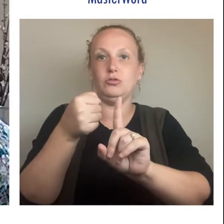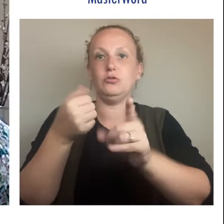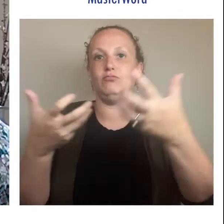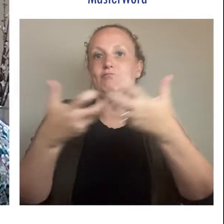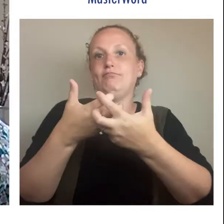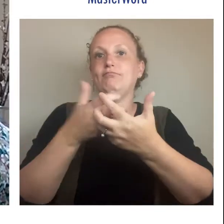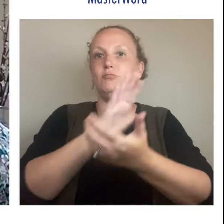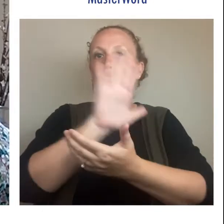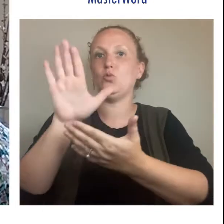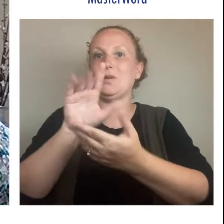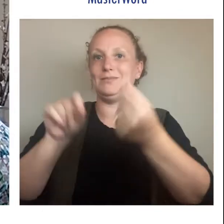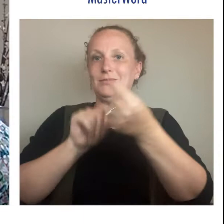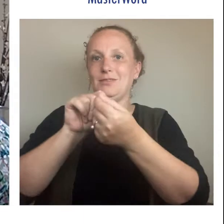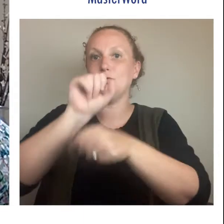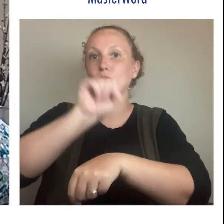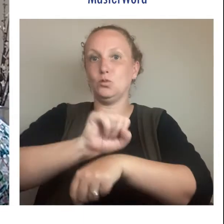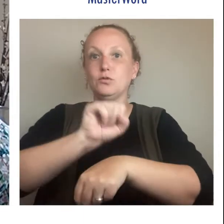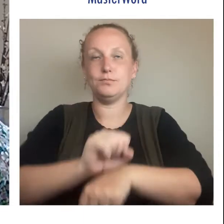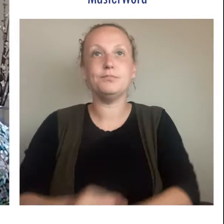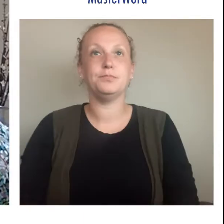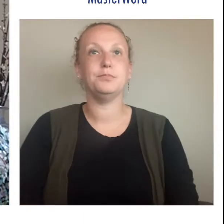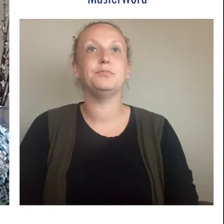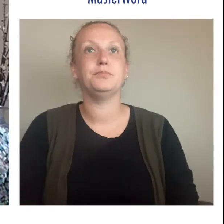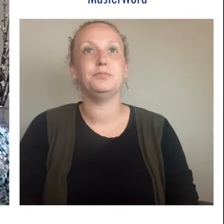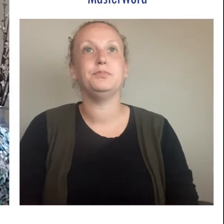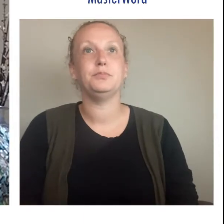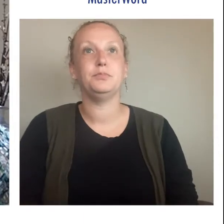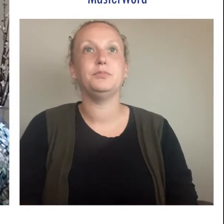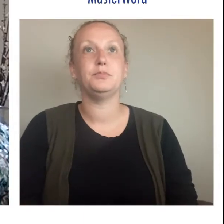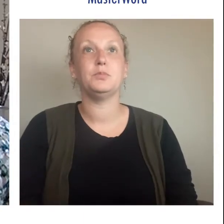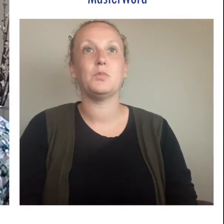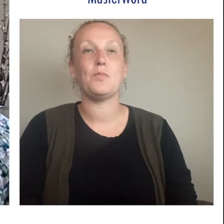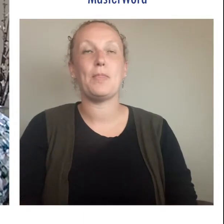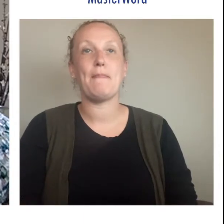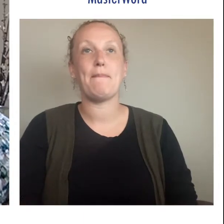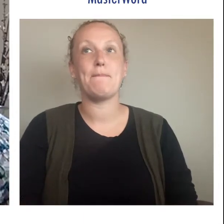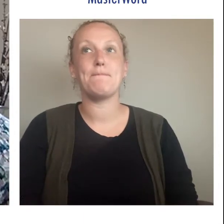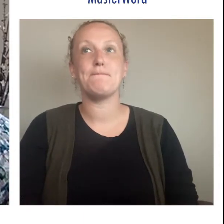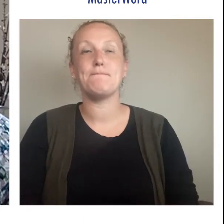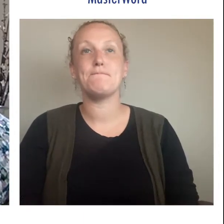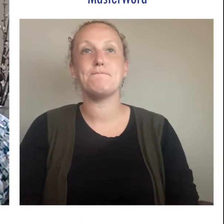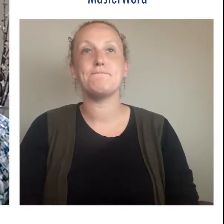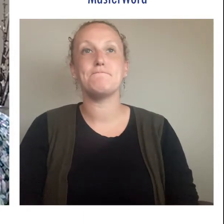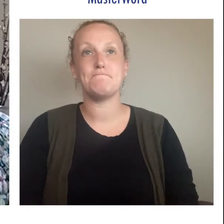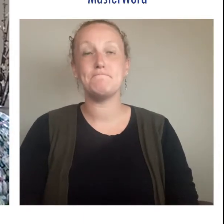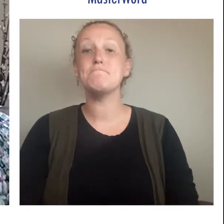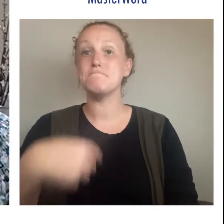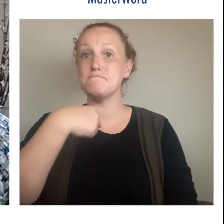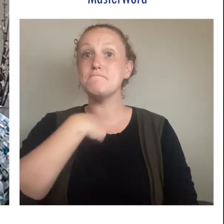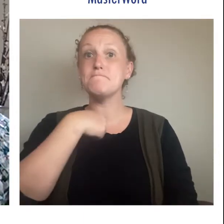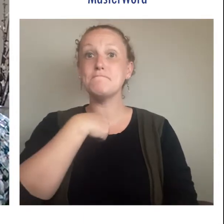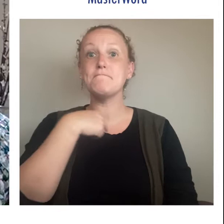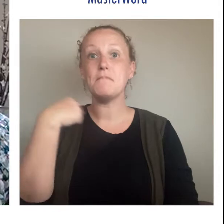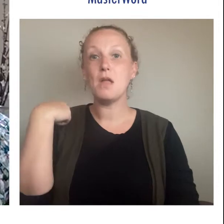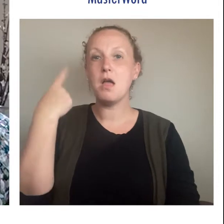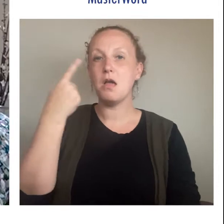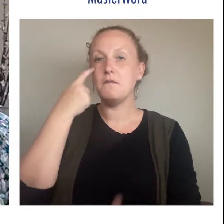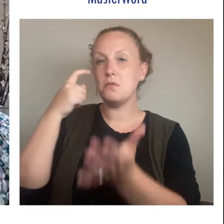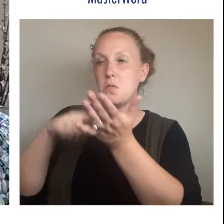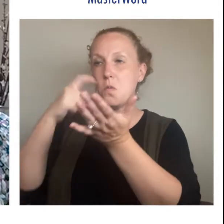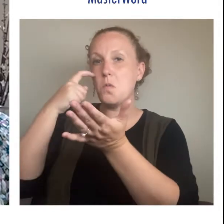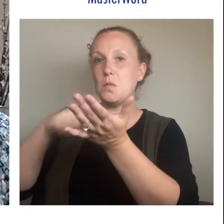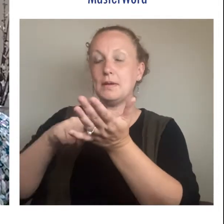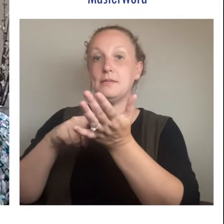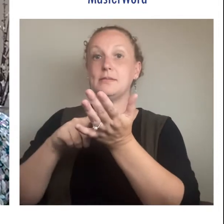for the project that you're undertaking. And what I've found is that the